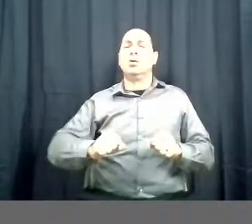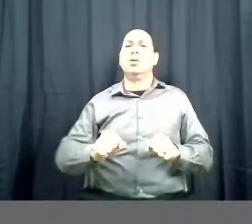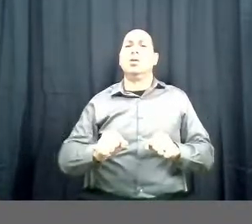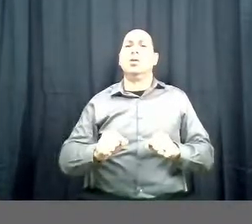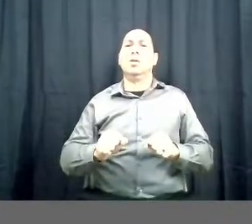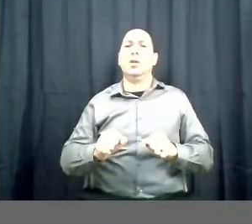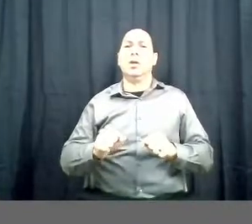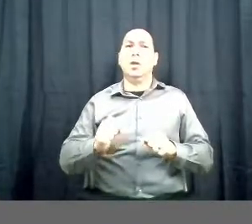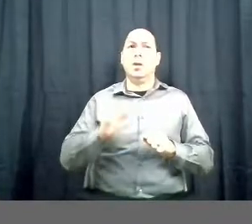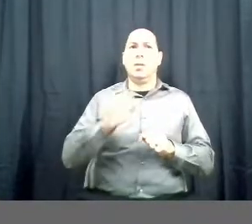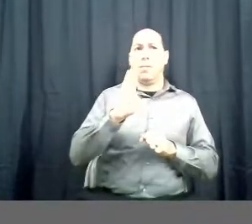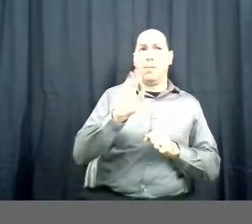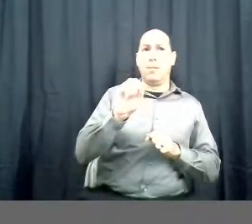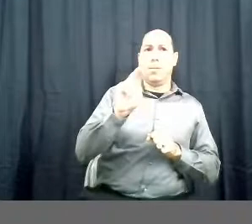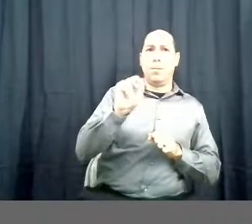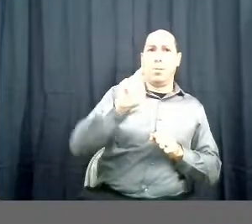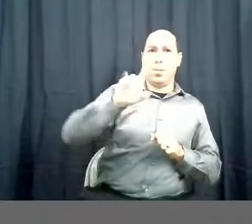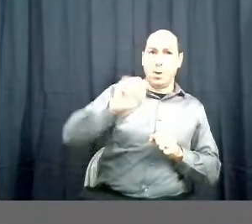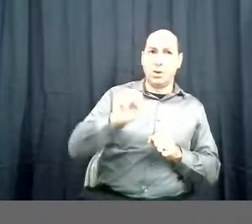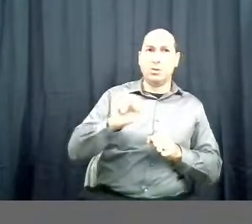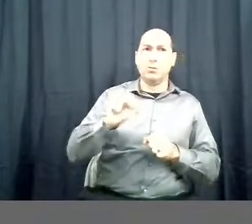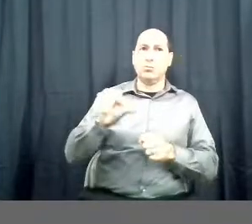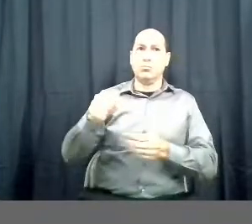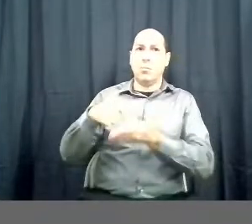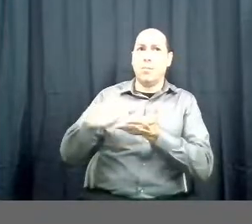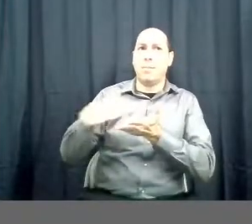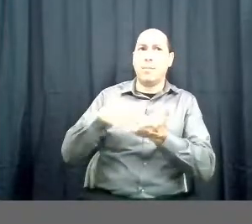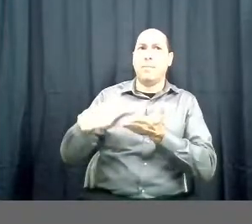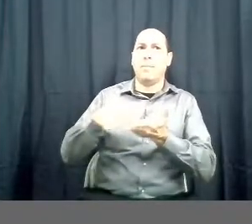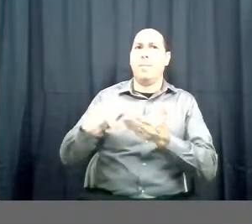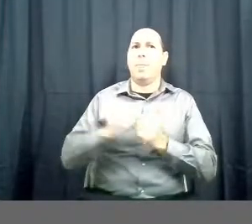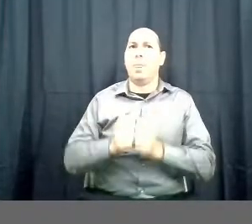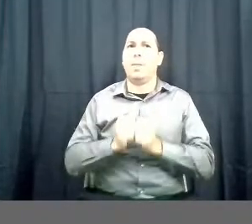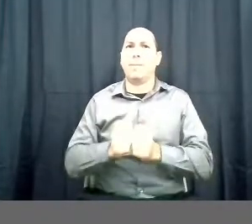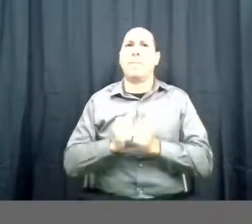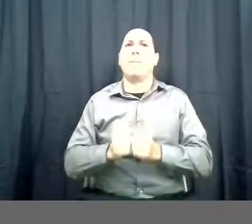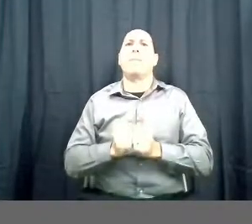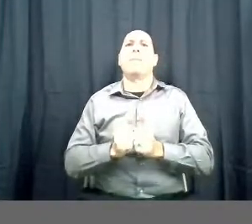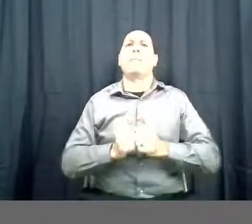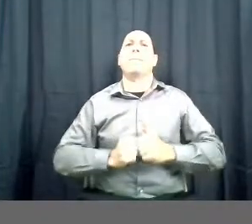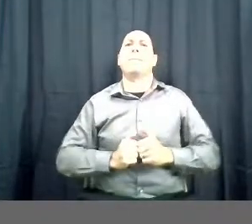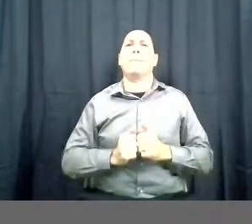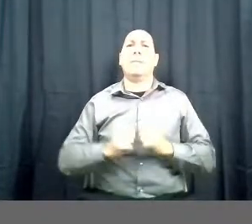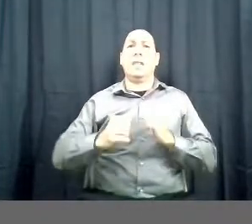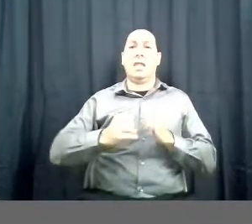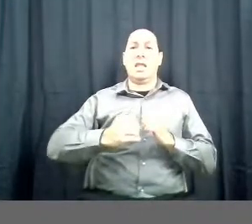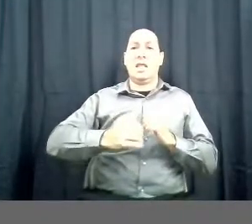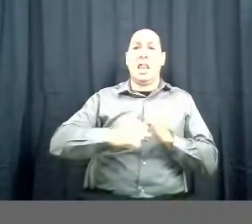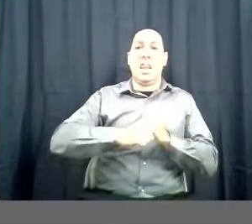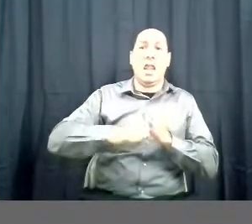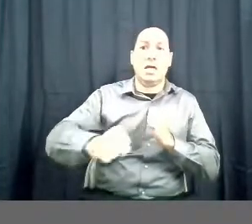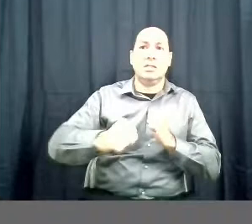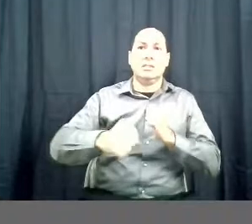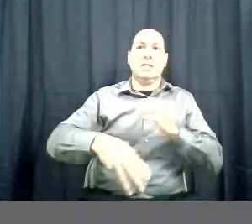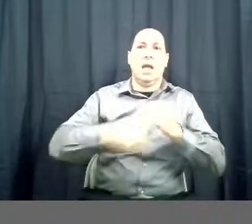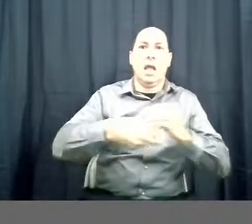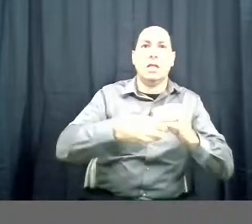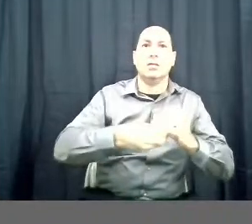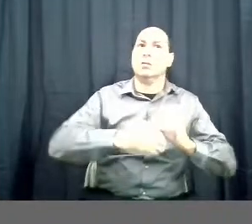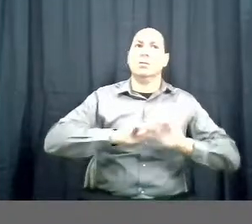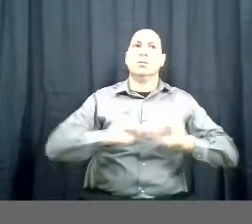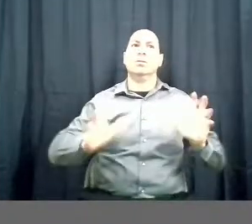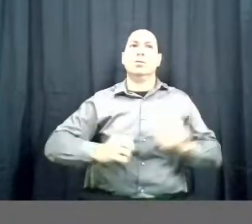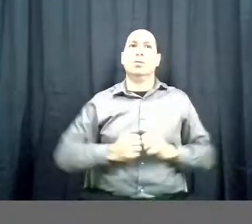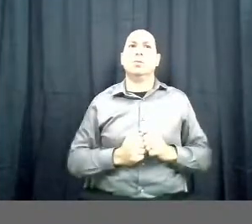refunded, and there will be no maturity extension. Additionally, there will be no front loading of savings, and savings will be generally